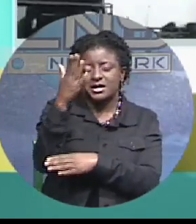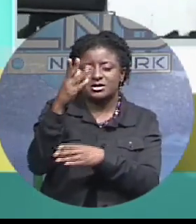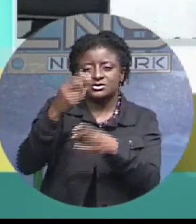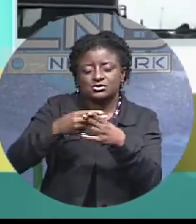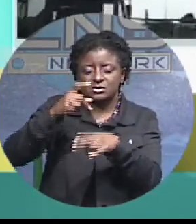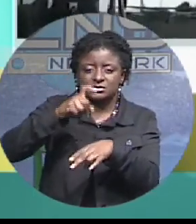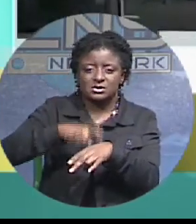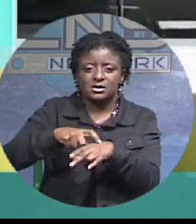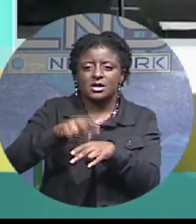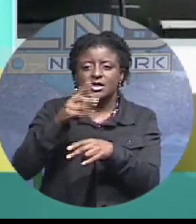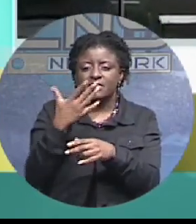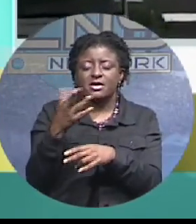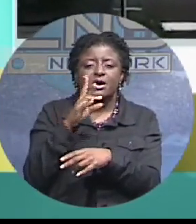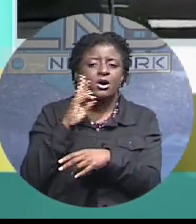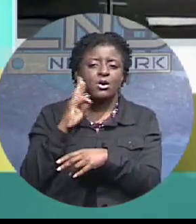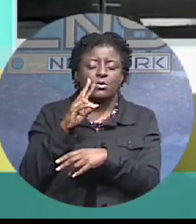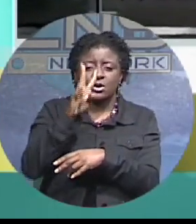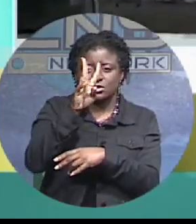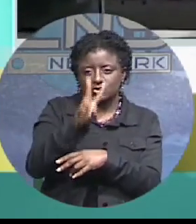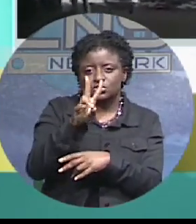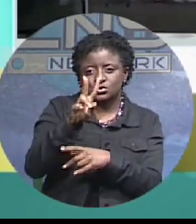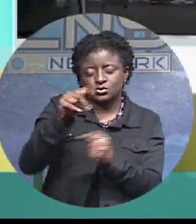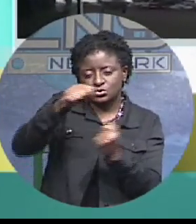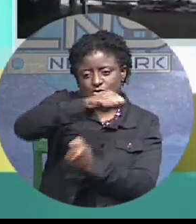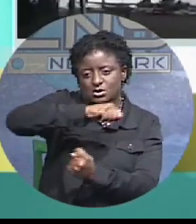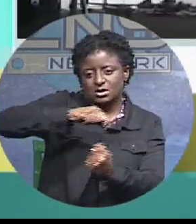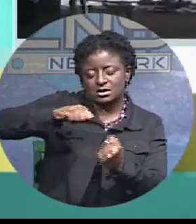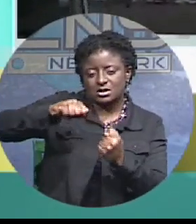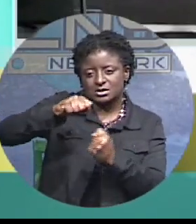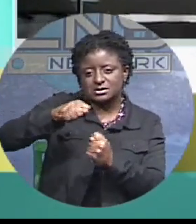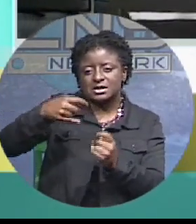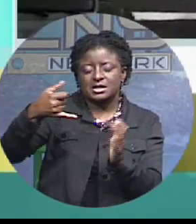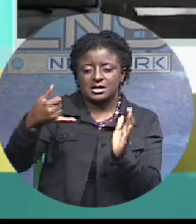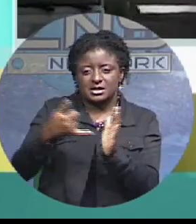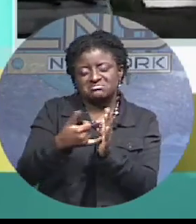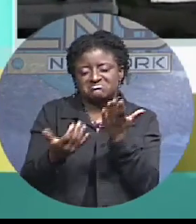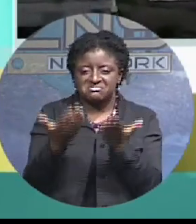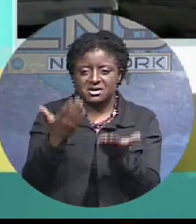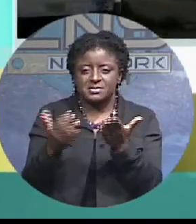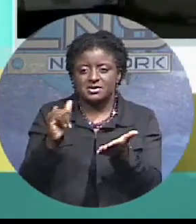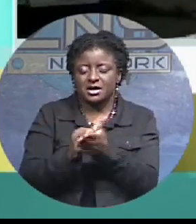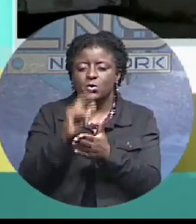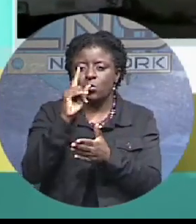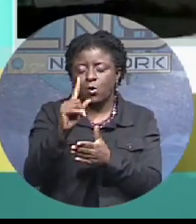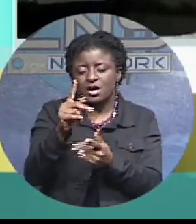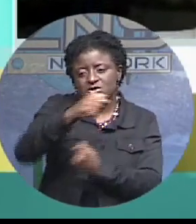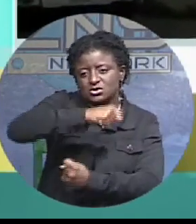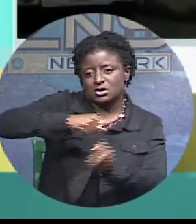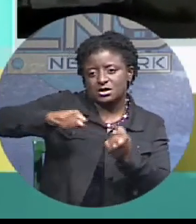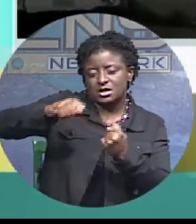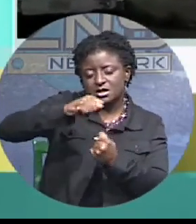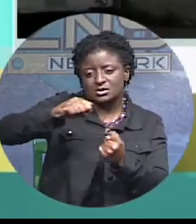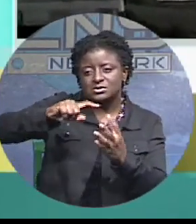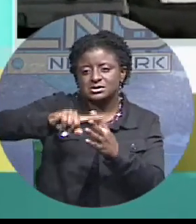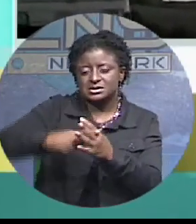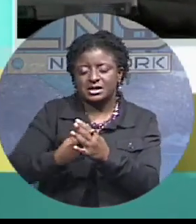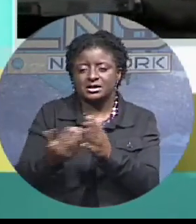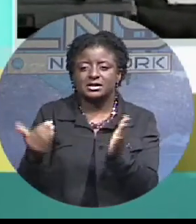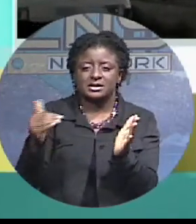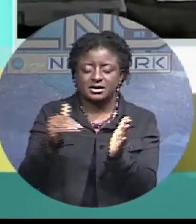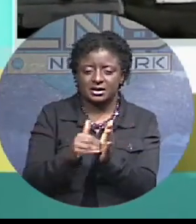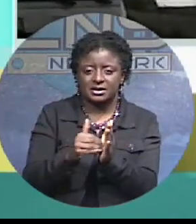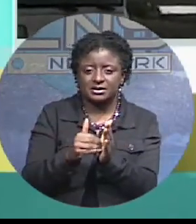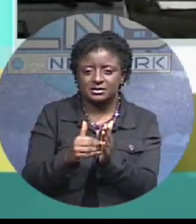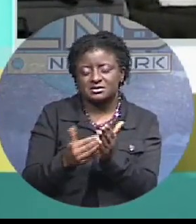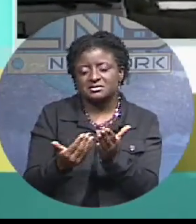twisters, but Met officials say it's likely that one tornado regenerated itself. However, they're not dismissing the possibility that the